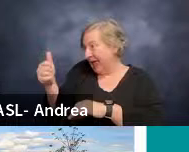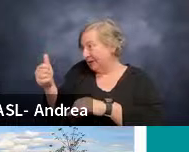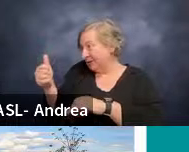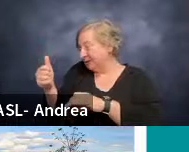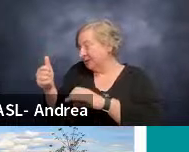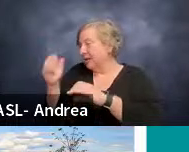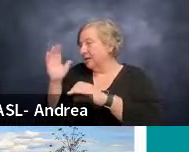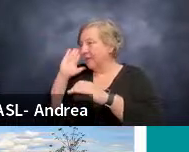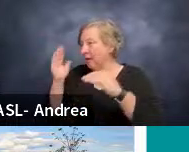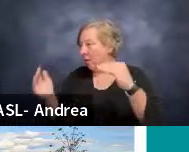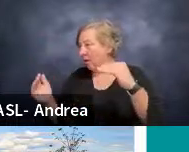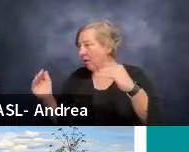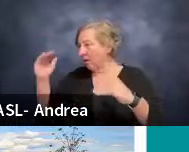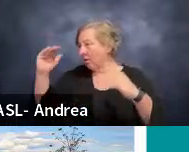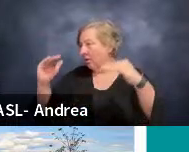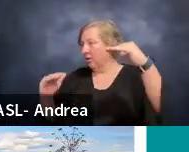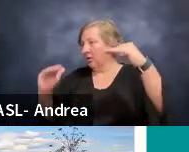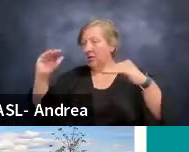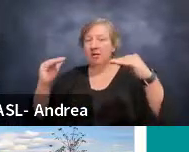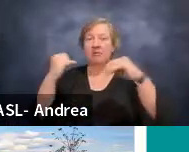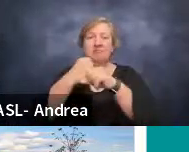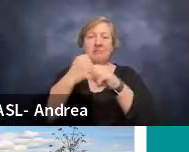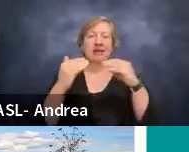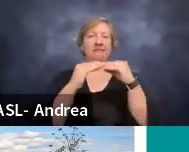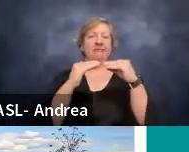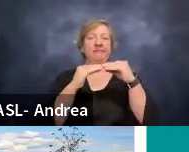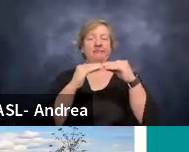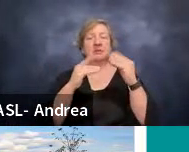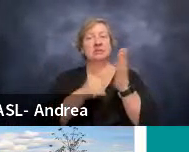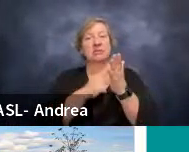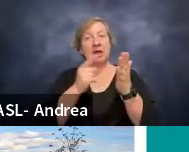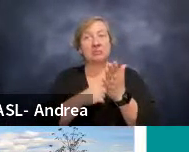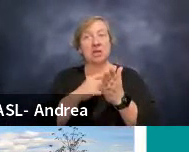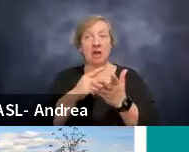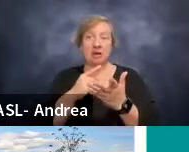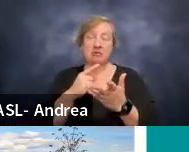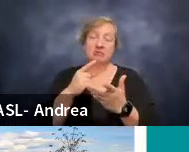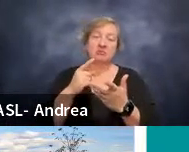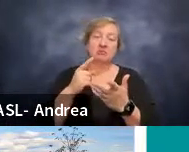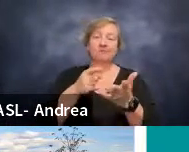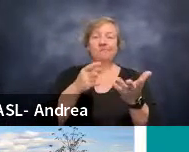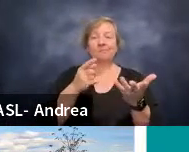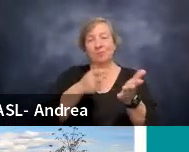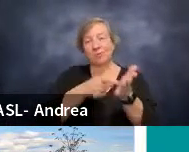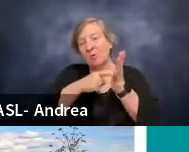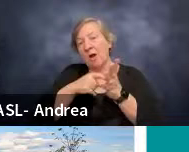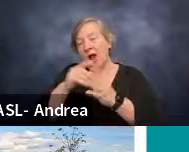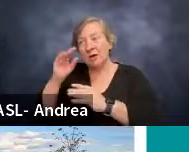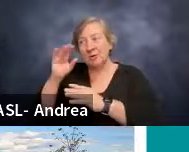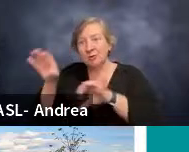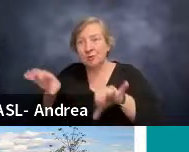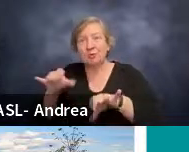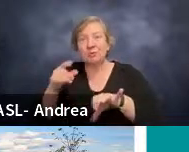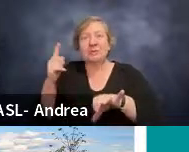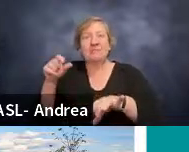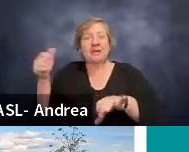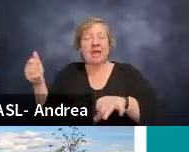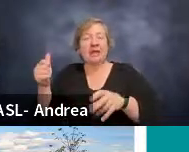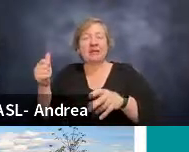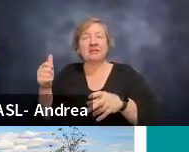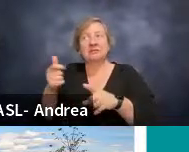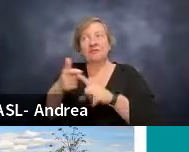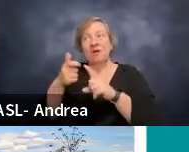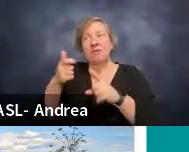impacts. And sometimes those are required by best management practices or